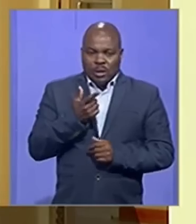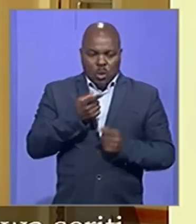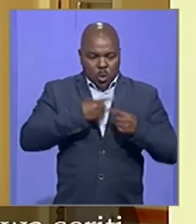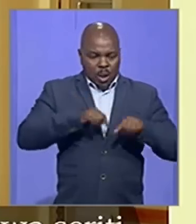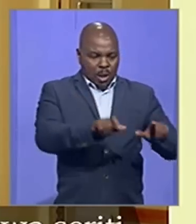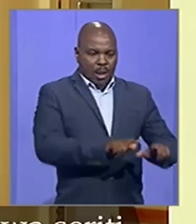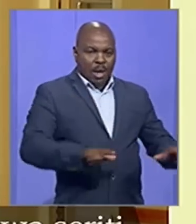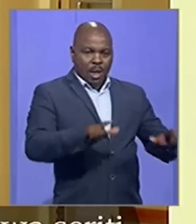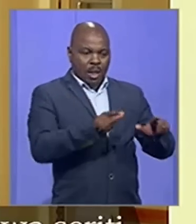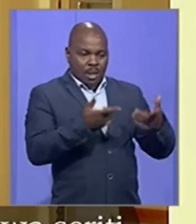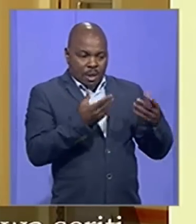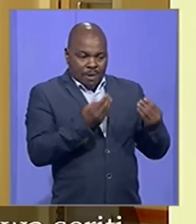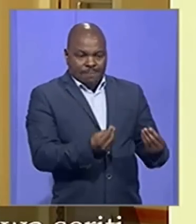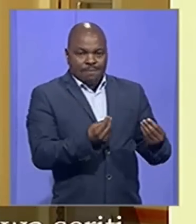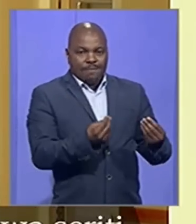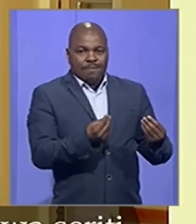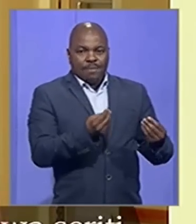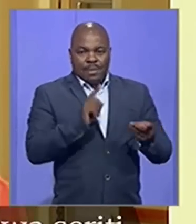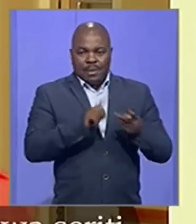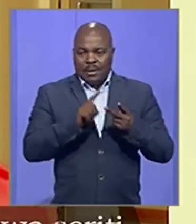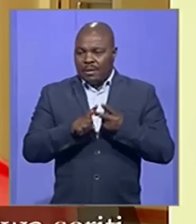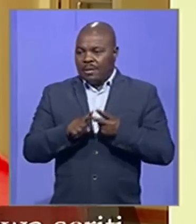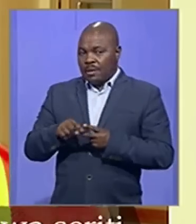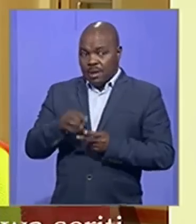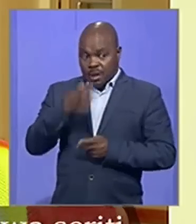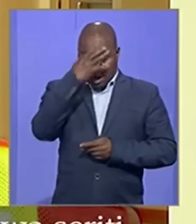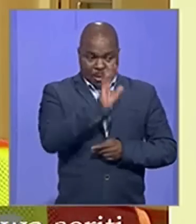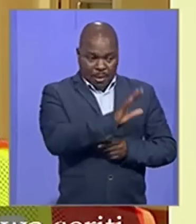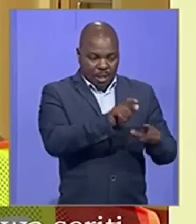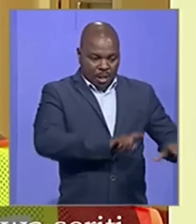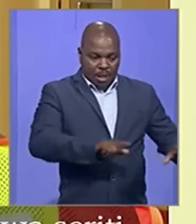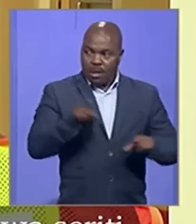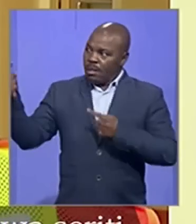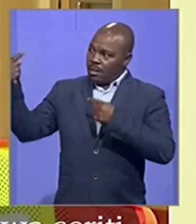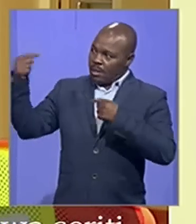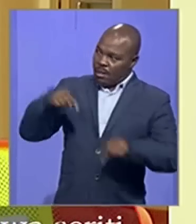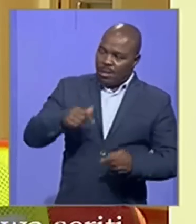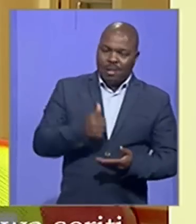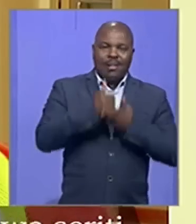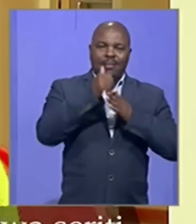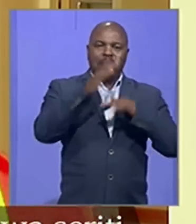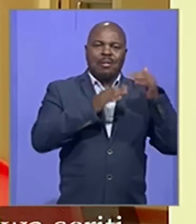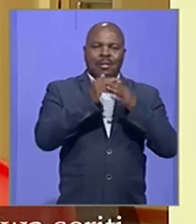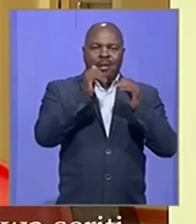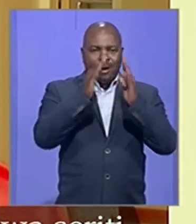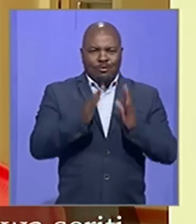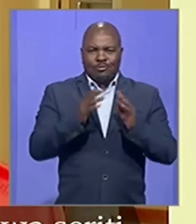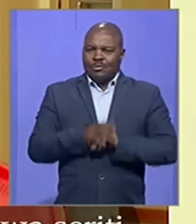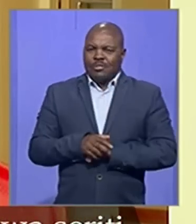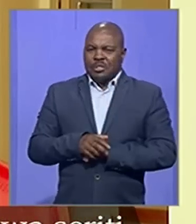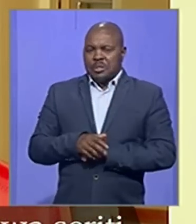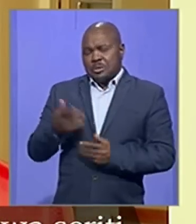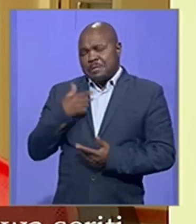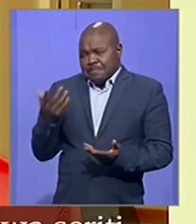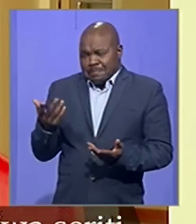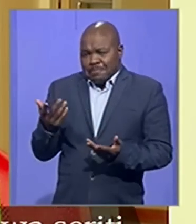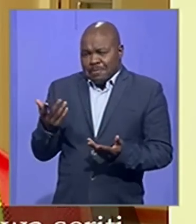lefatshe jalo ka mmuso bona ba tlile ba re thusa ba aha matlo ke yona ntho re encourageang haholo eno